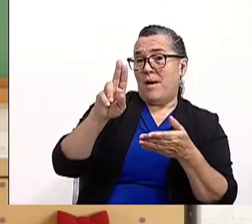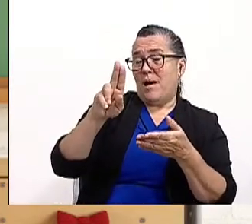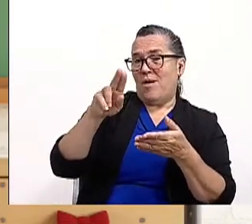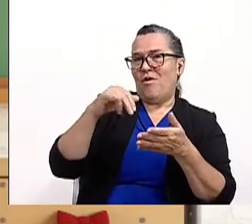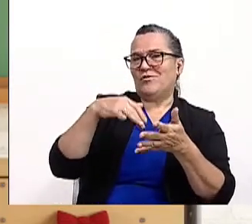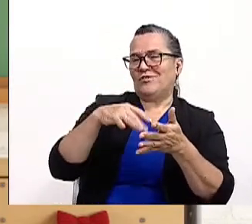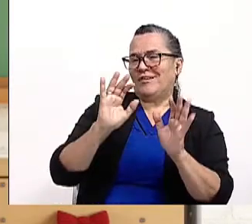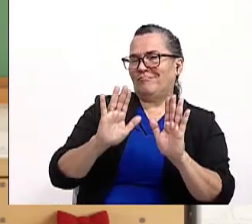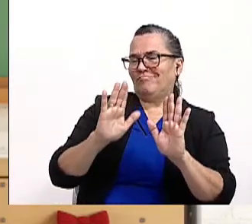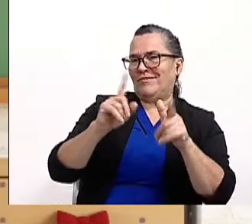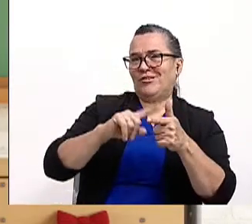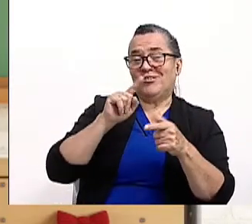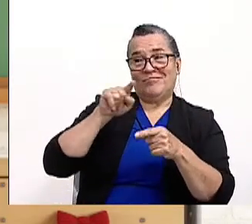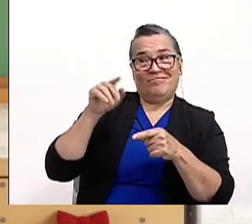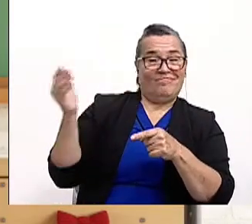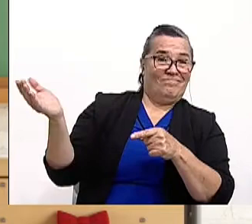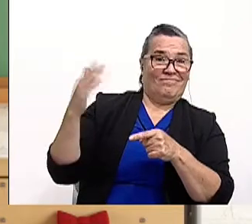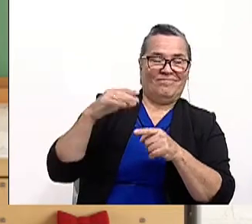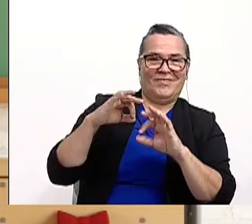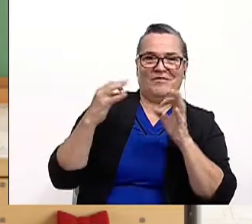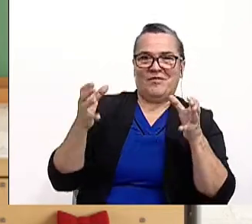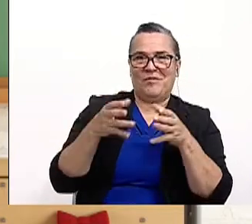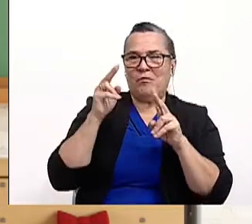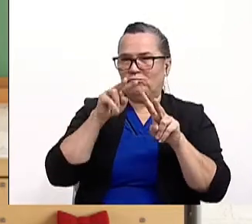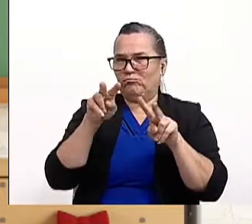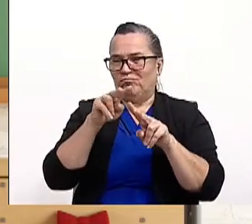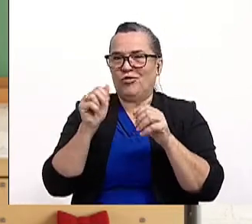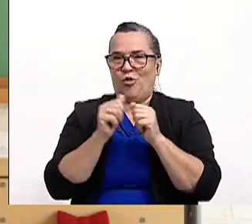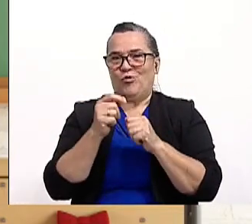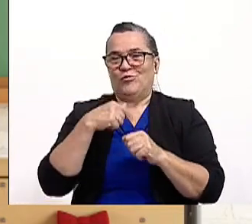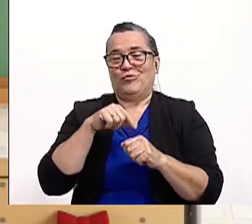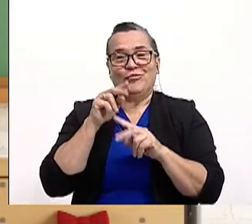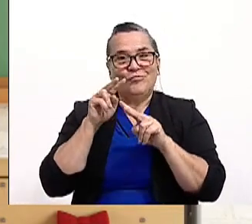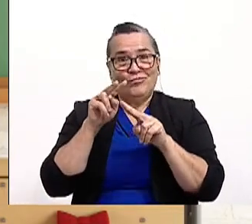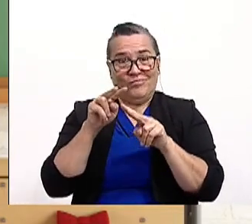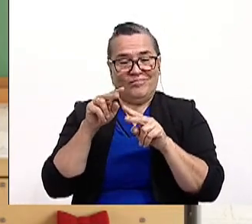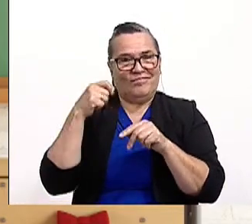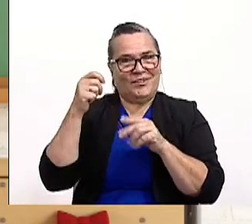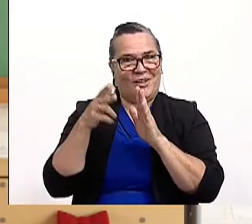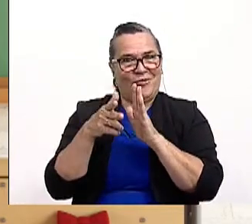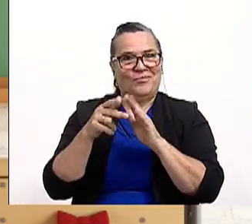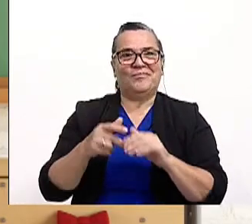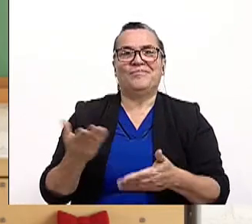go and tell your family to join us and watch the video with us.